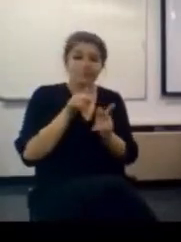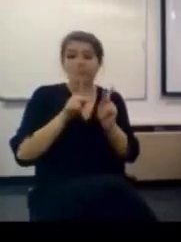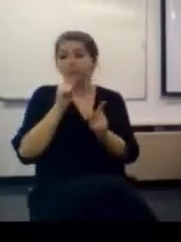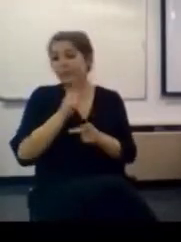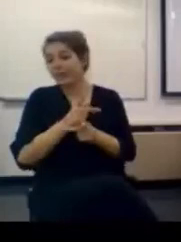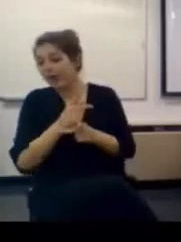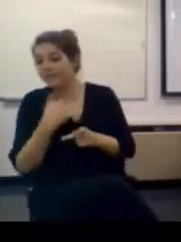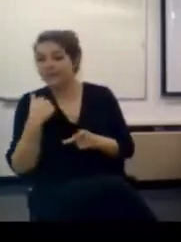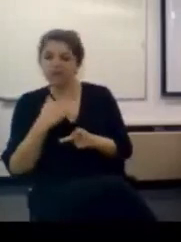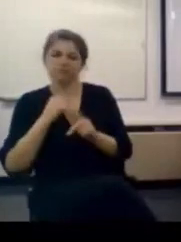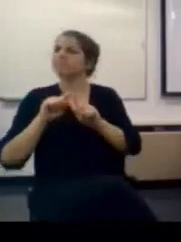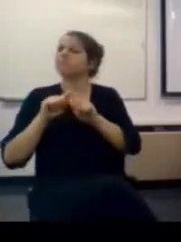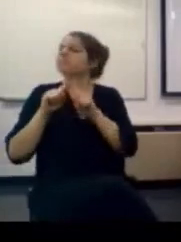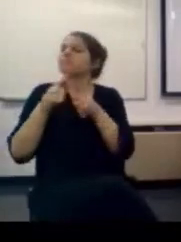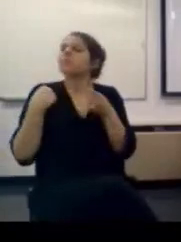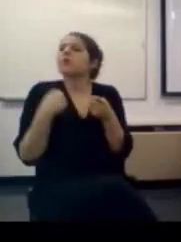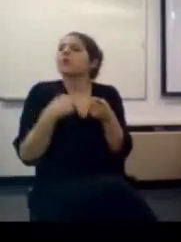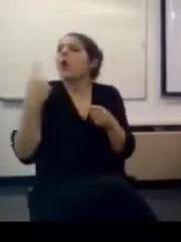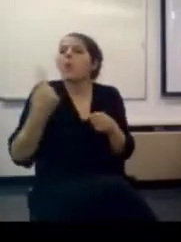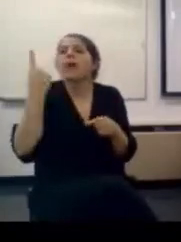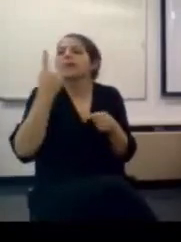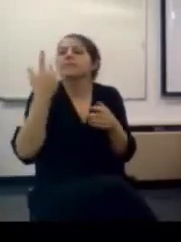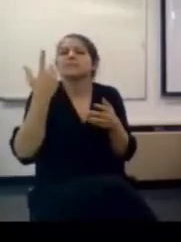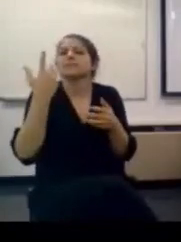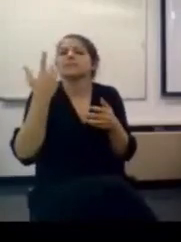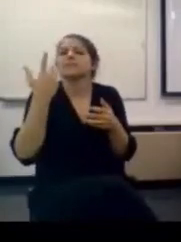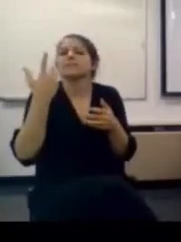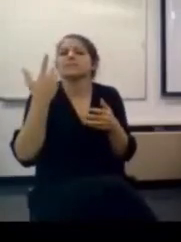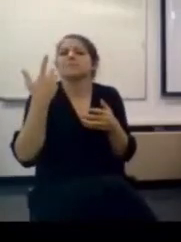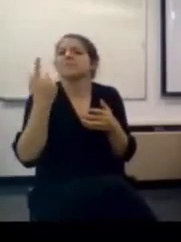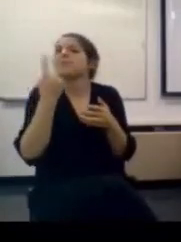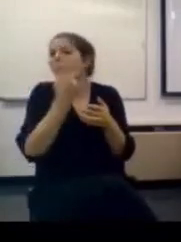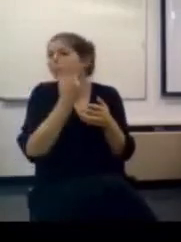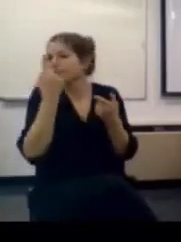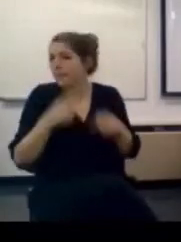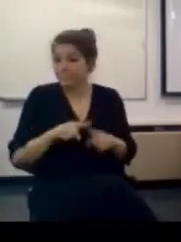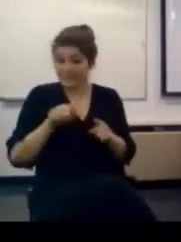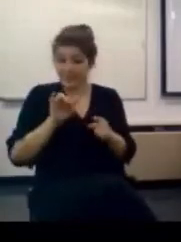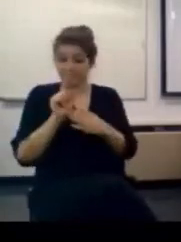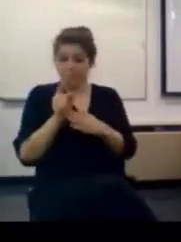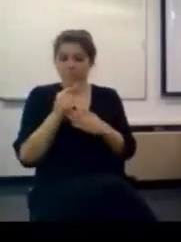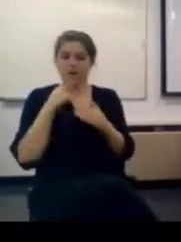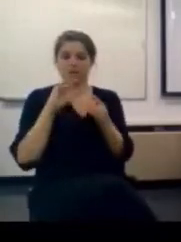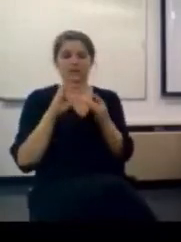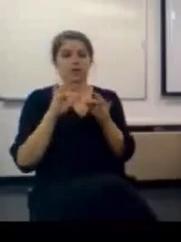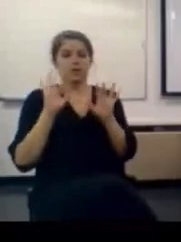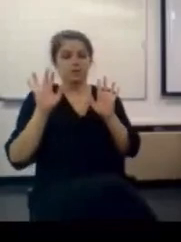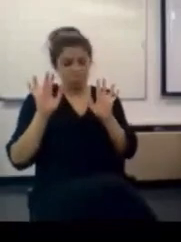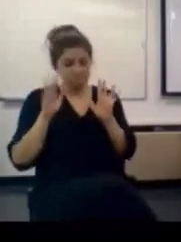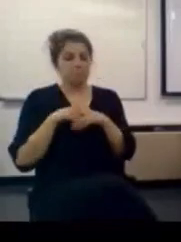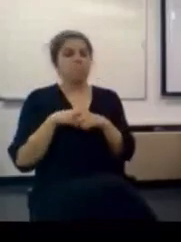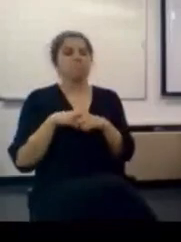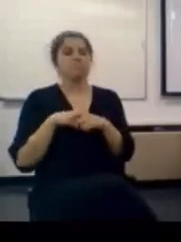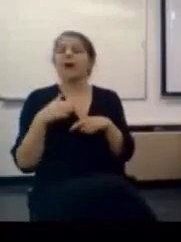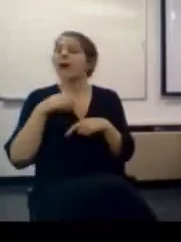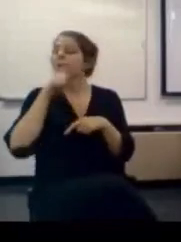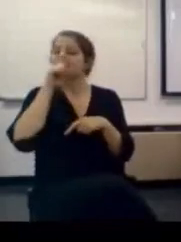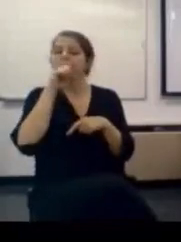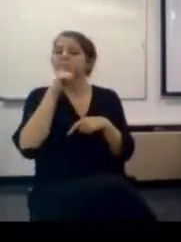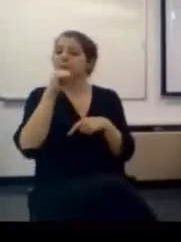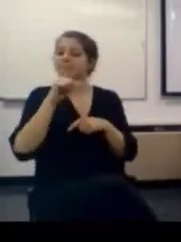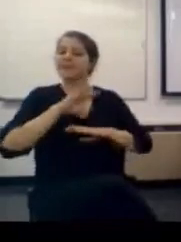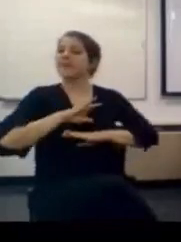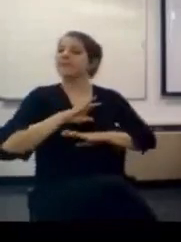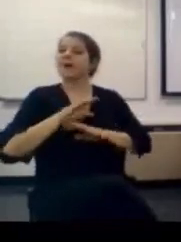we go to shopping centers and people don't take care of us, and, you know, things happen to us all the time. But at that particular moment, I said, you know